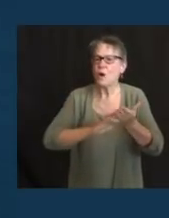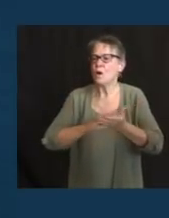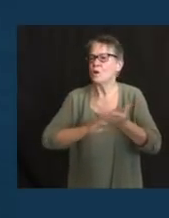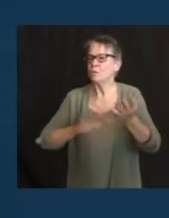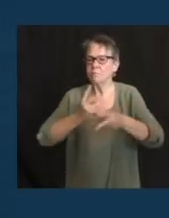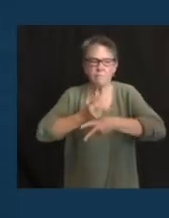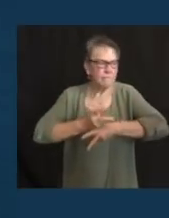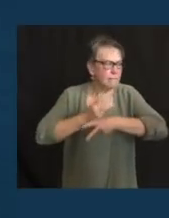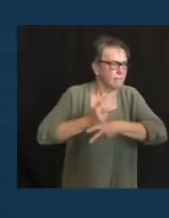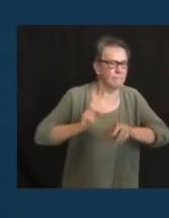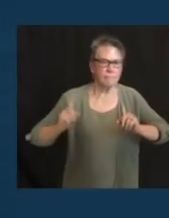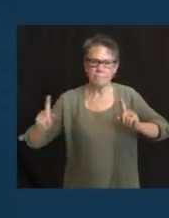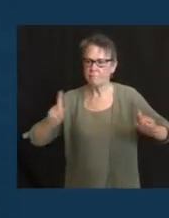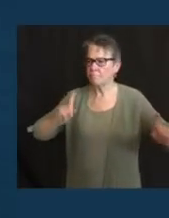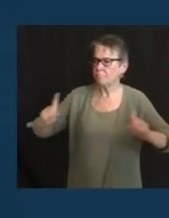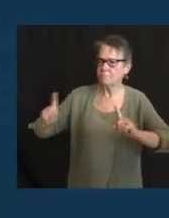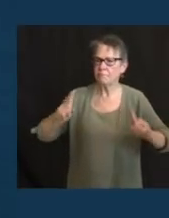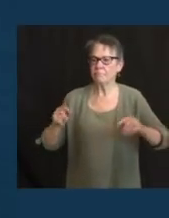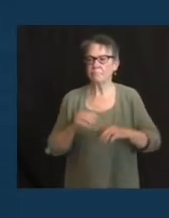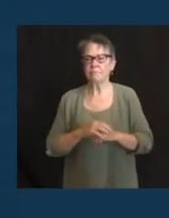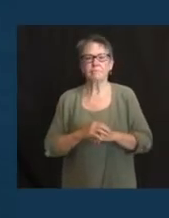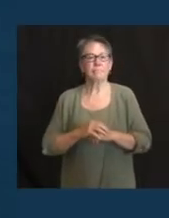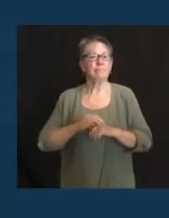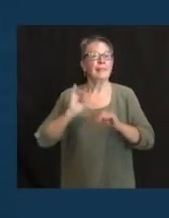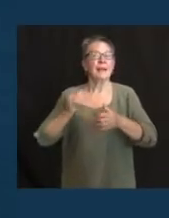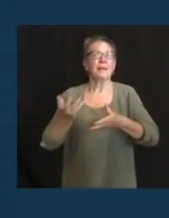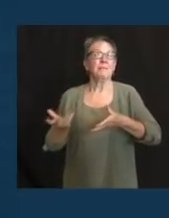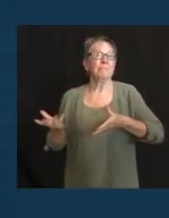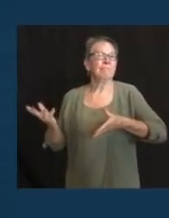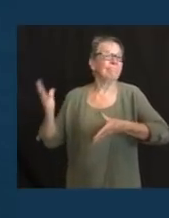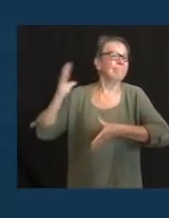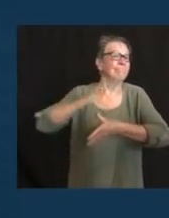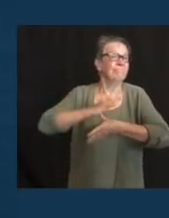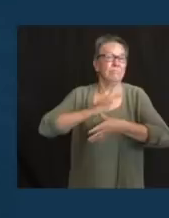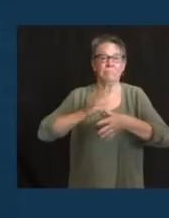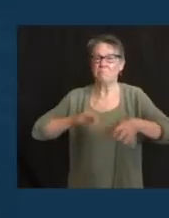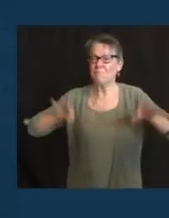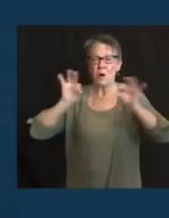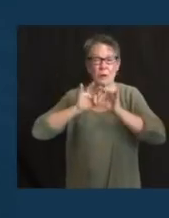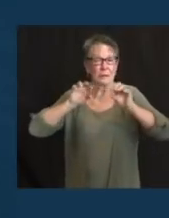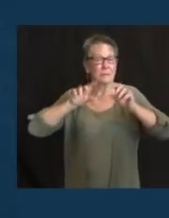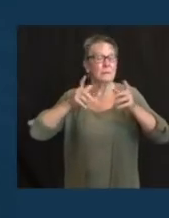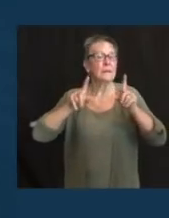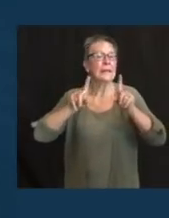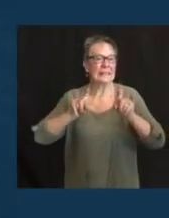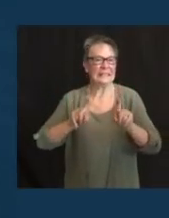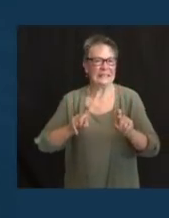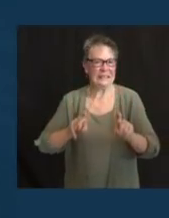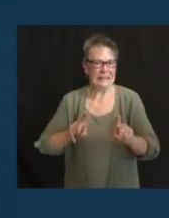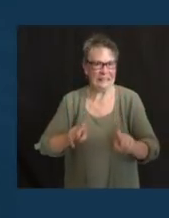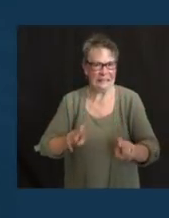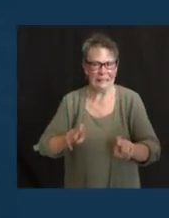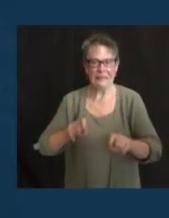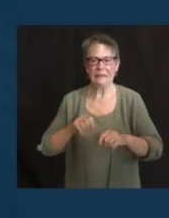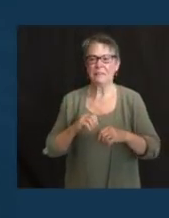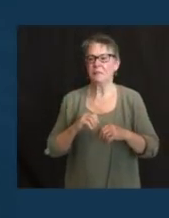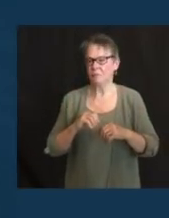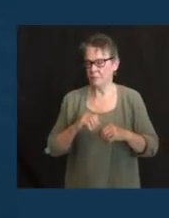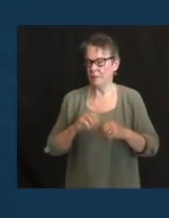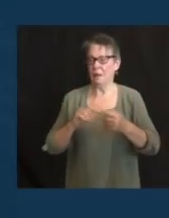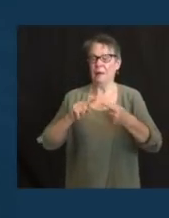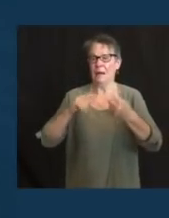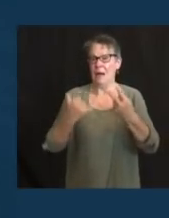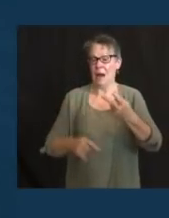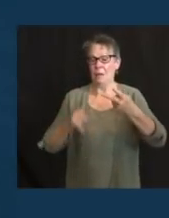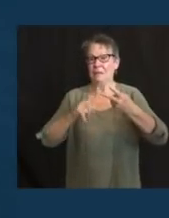tracing. It's that simple. Contact tracing, by the way, is nothing new. It is a proven